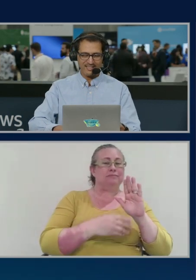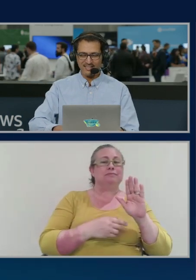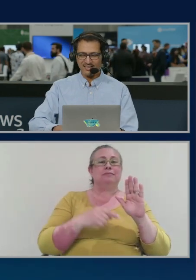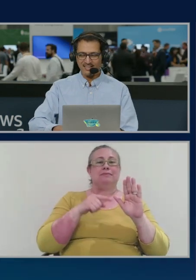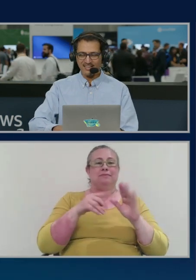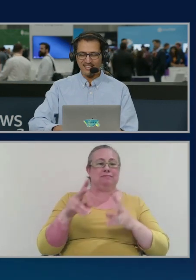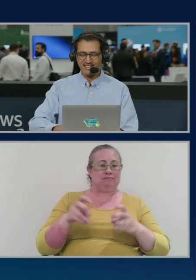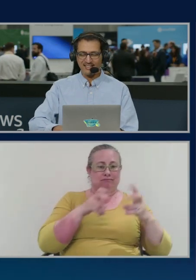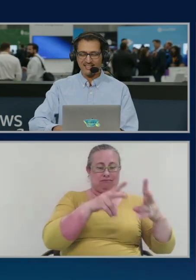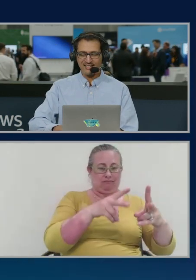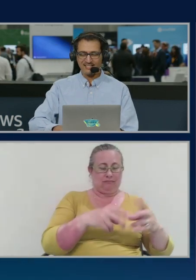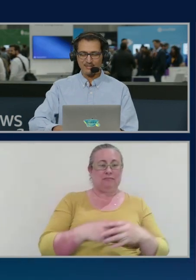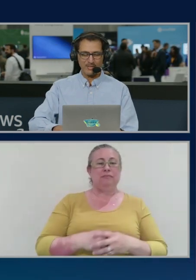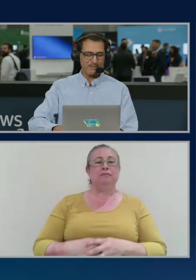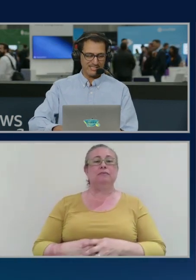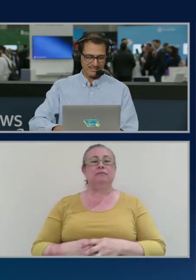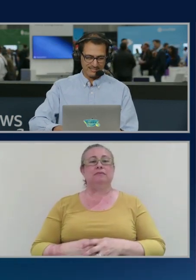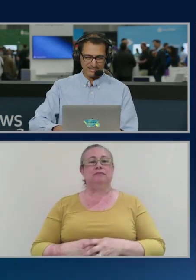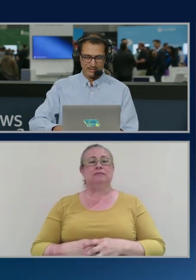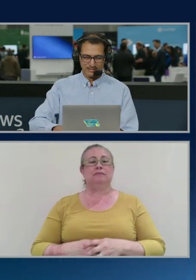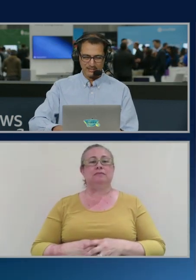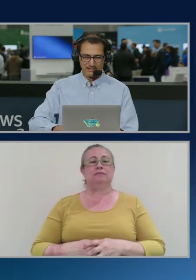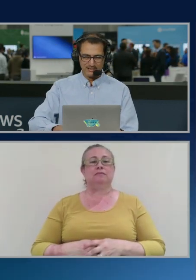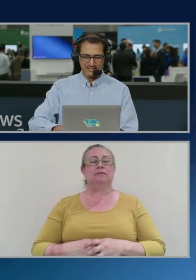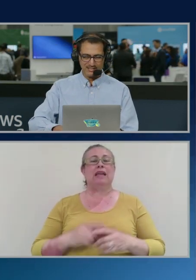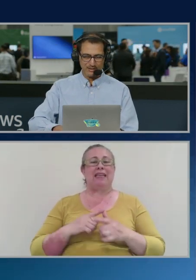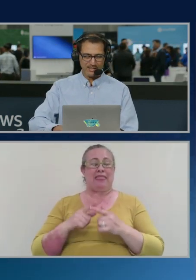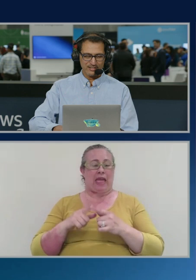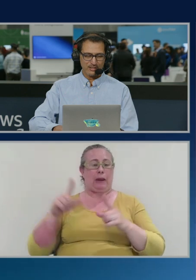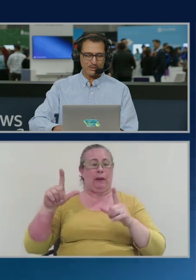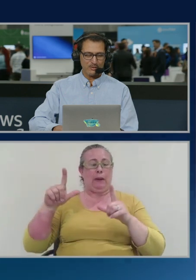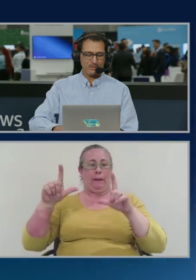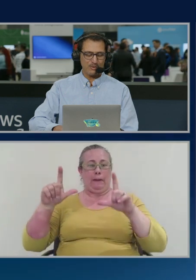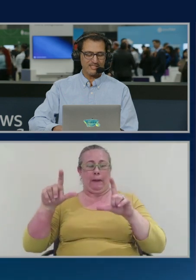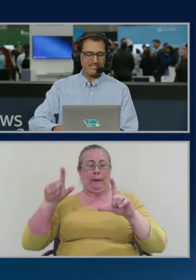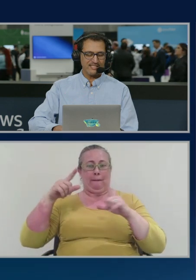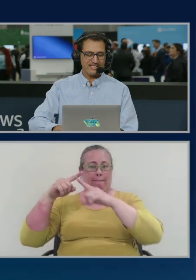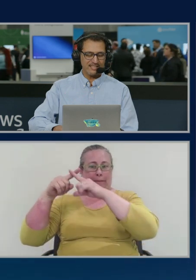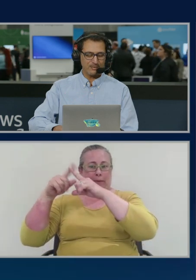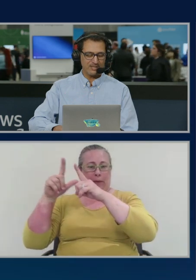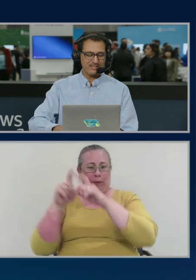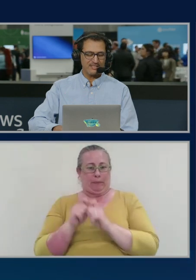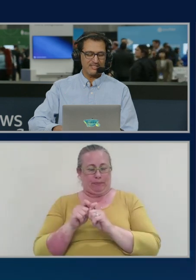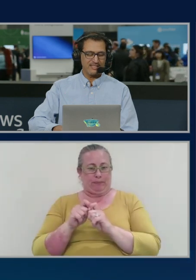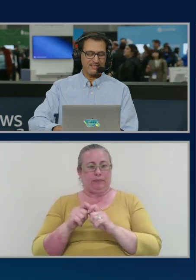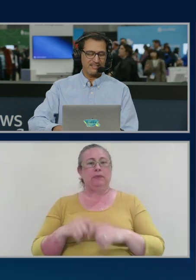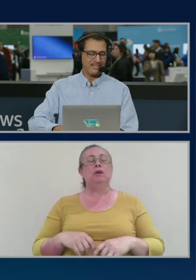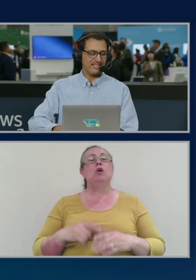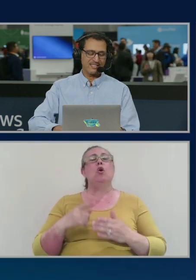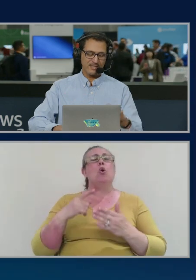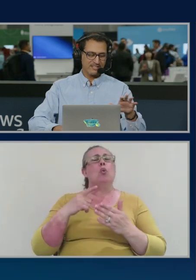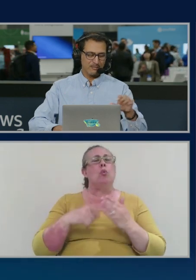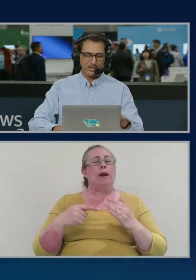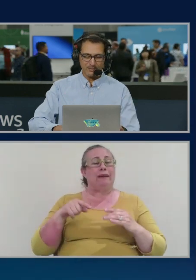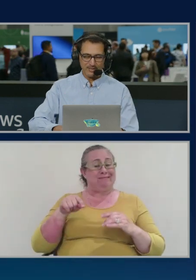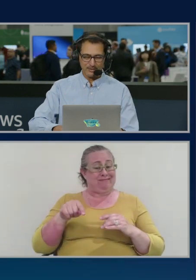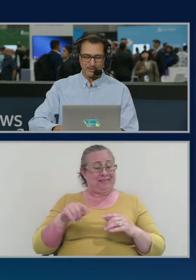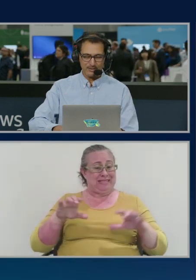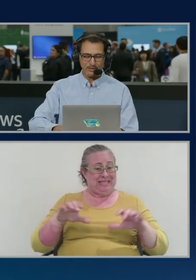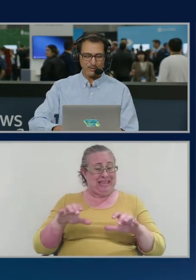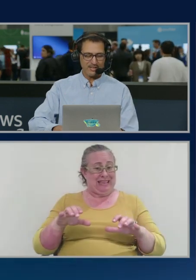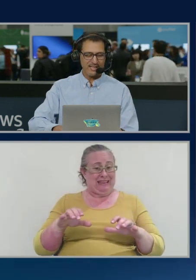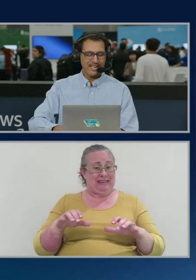then let's minimize this. Okay. Okay, so what essentially it did was it had some initial